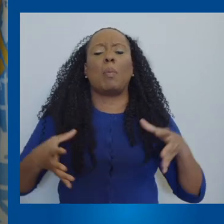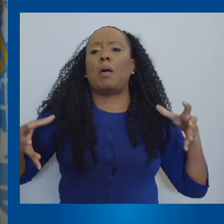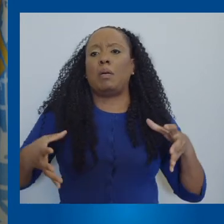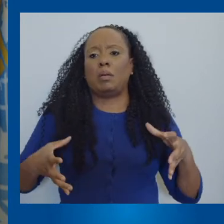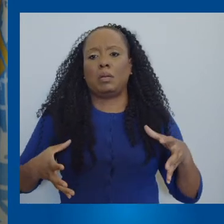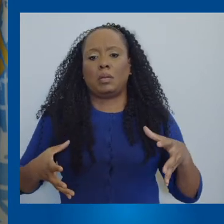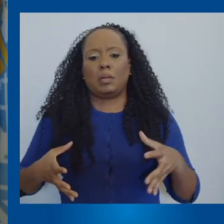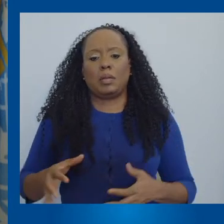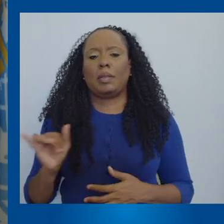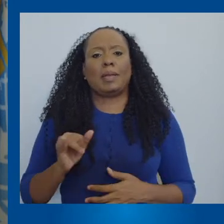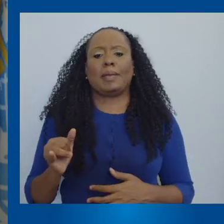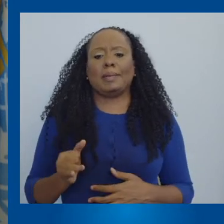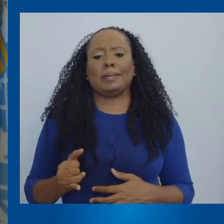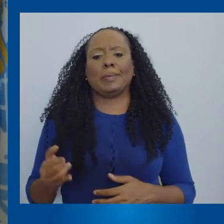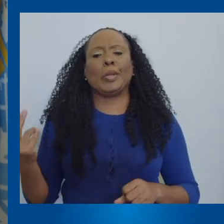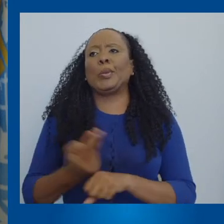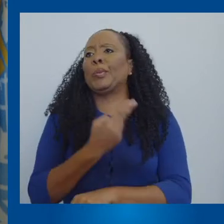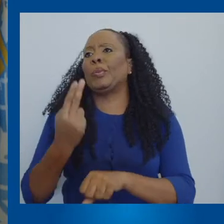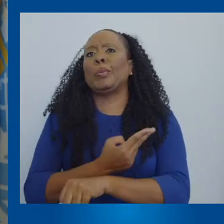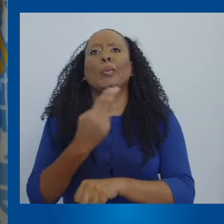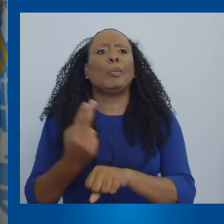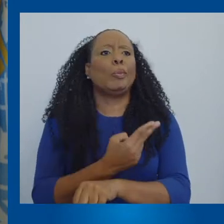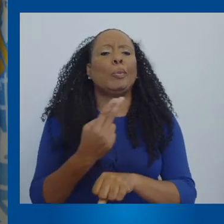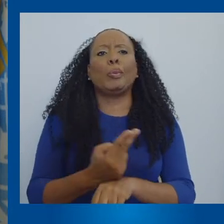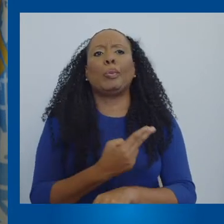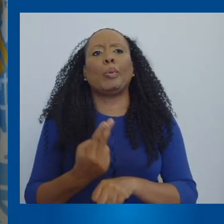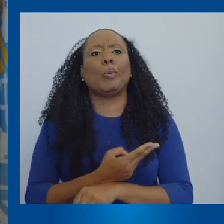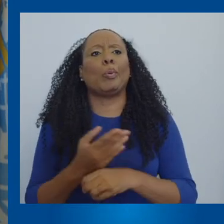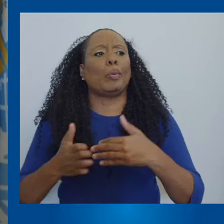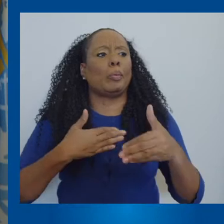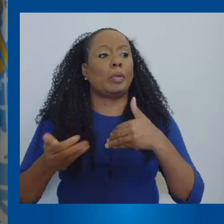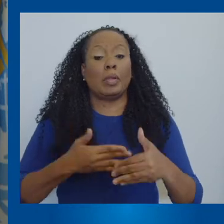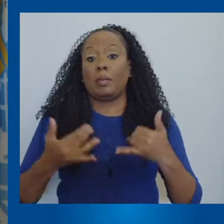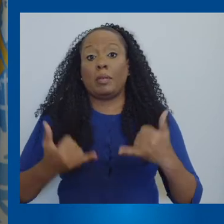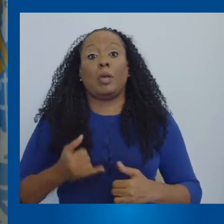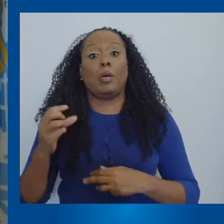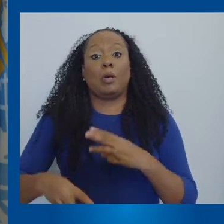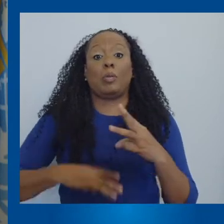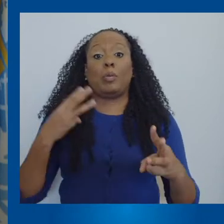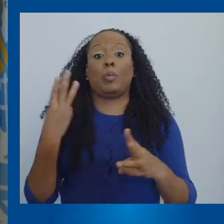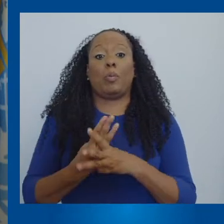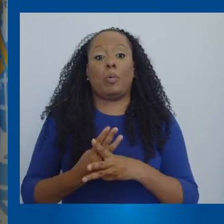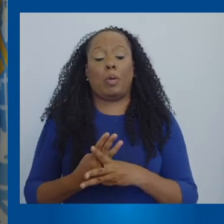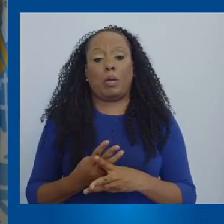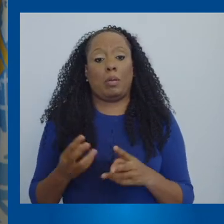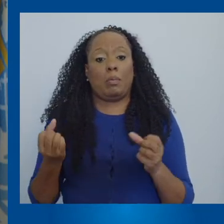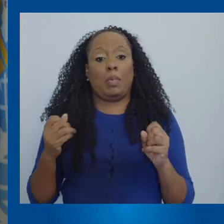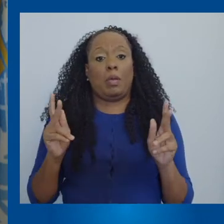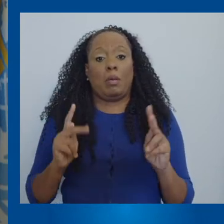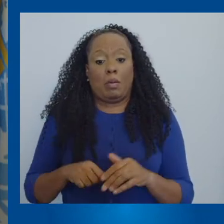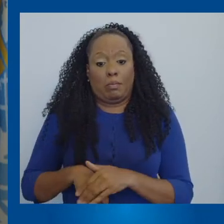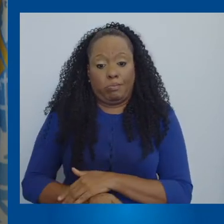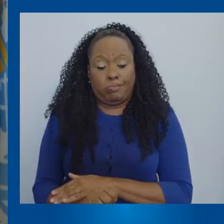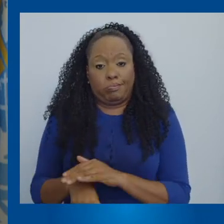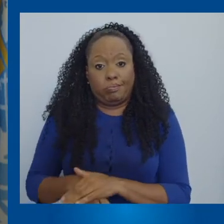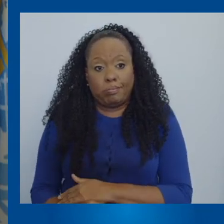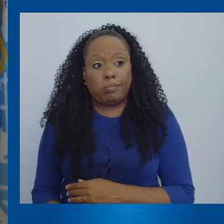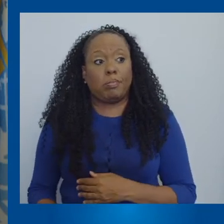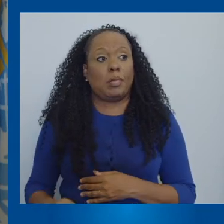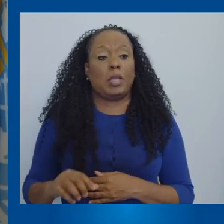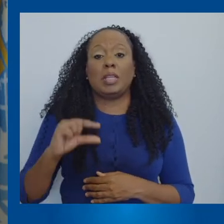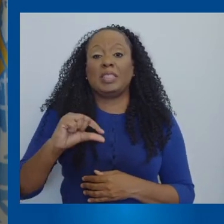patterns. Right now, we are seeing global population has doubled, material extraction has tripled, GDP